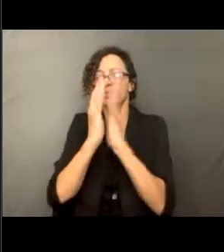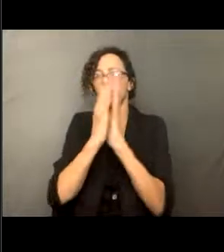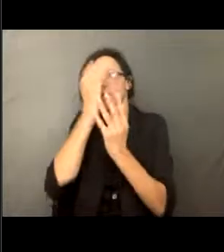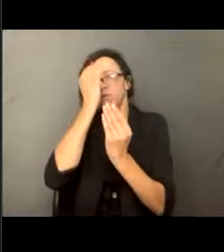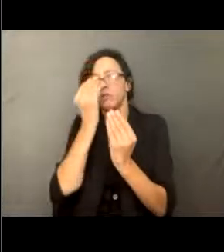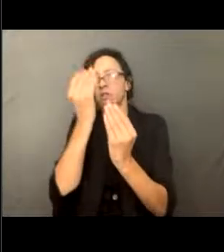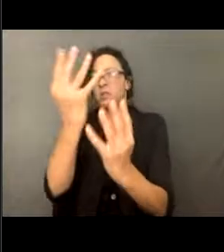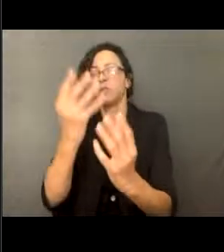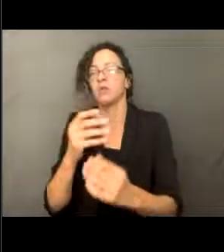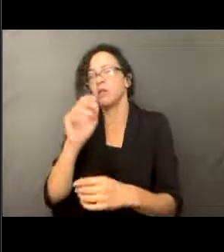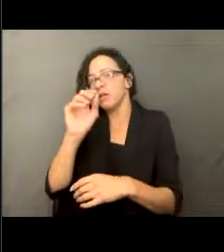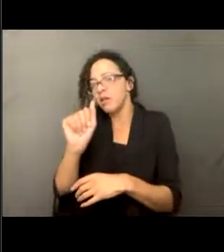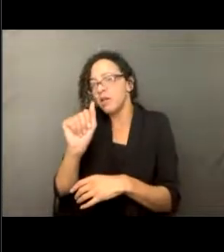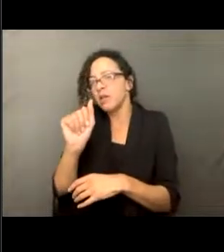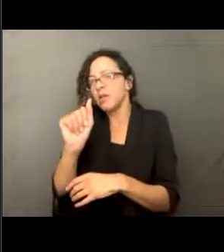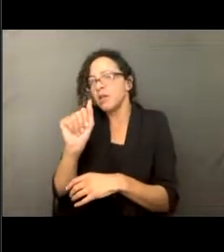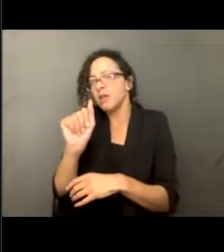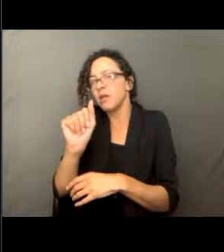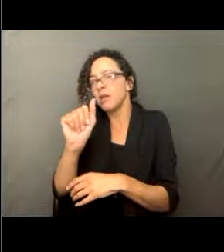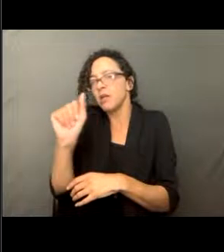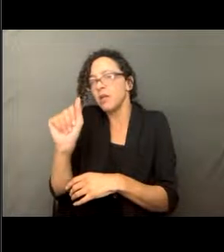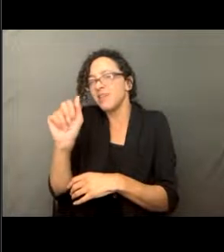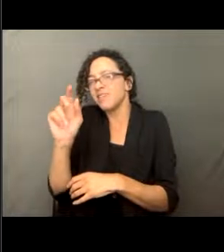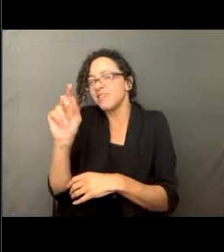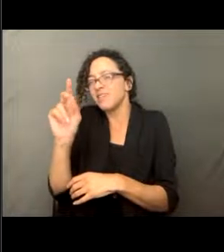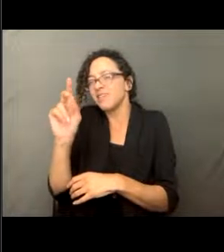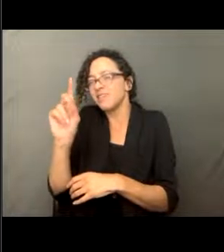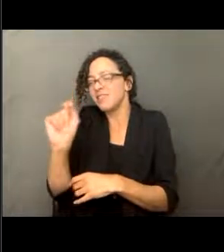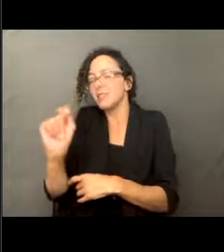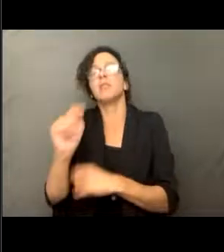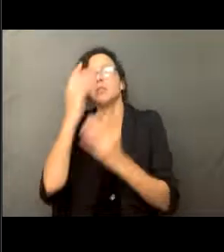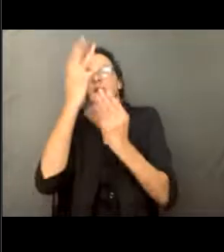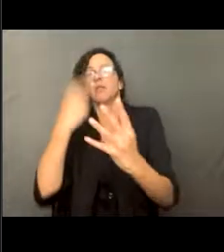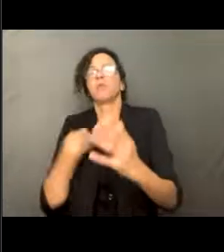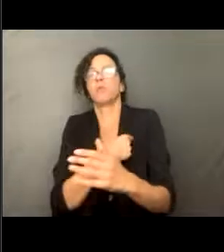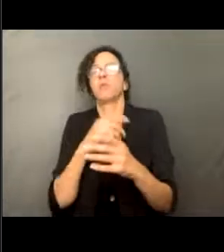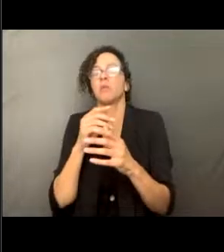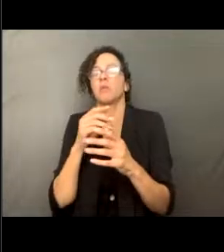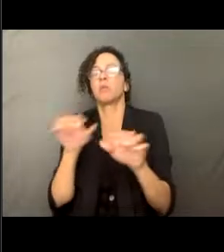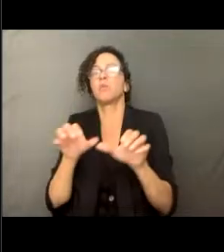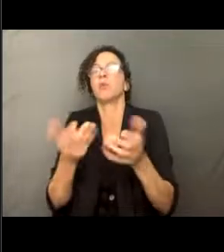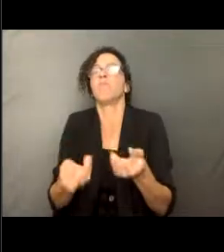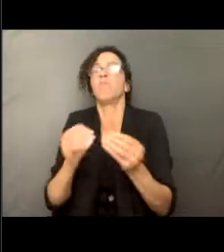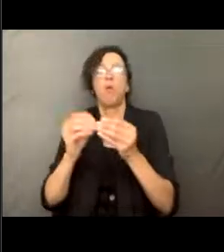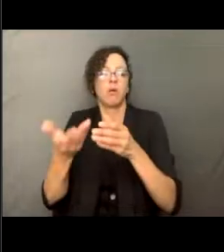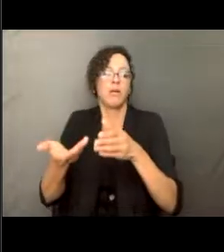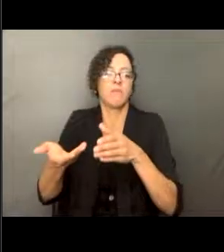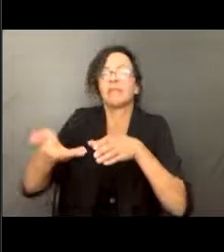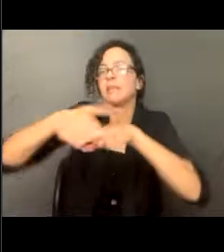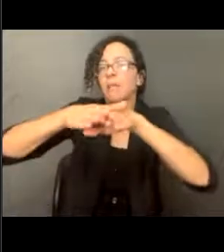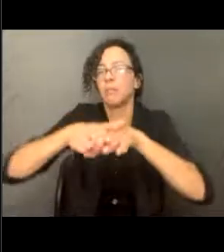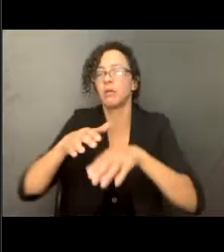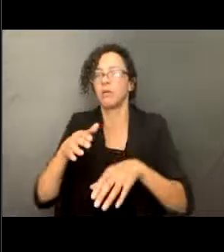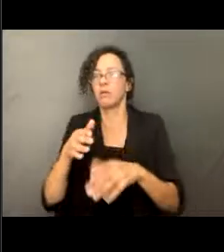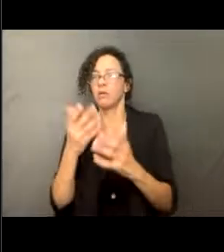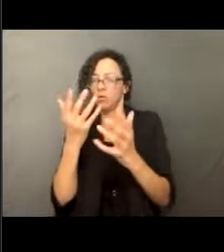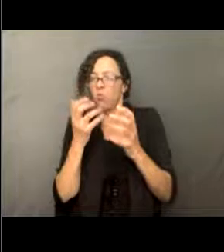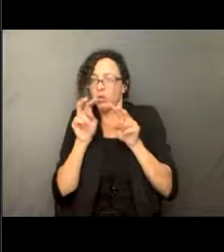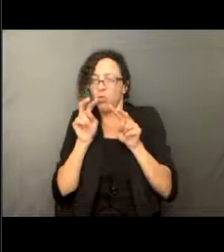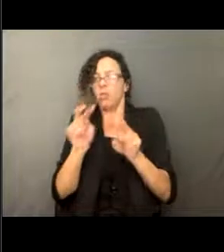step further. We're taking the AADT data and we are weighting it for truck volumes to recognize